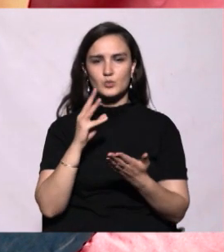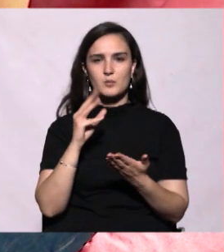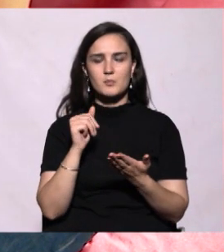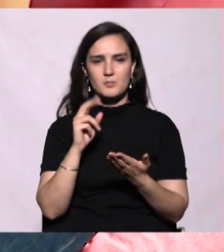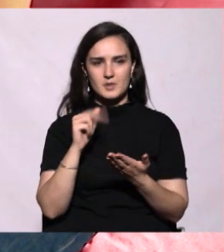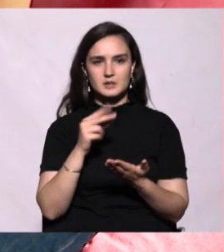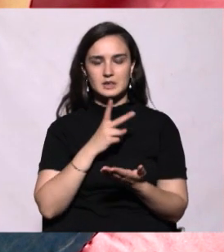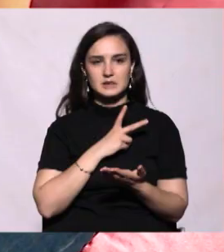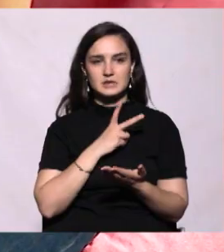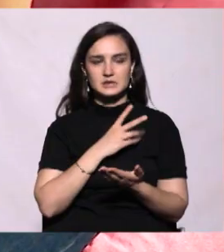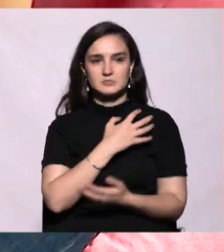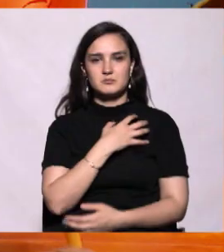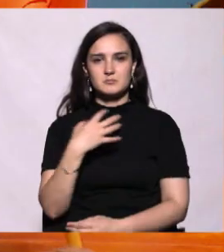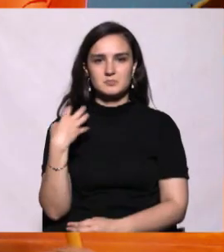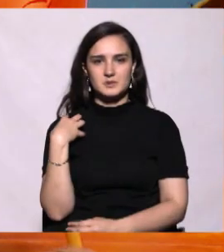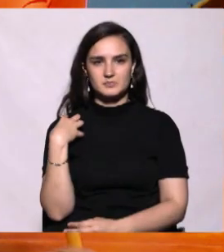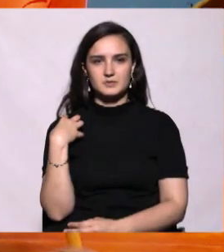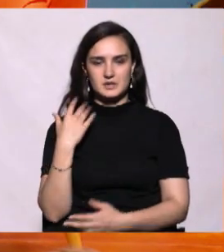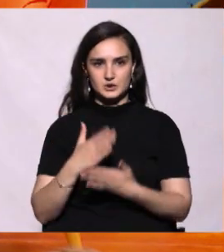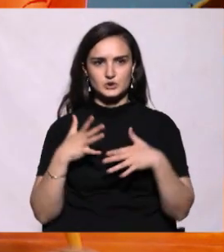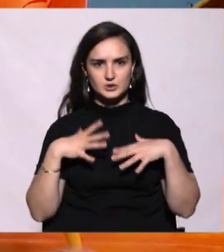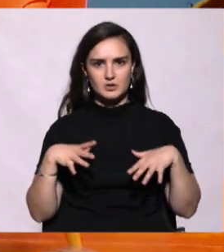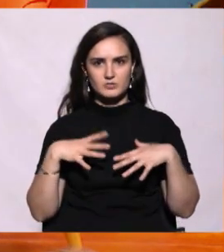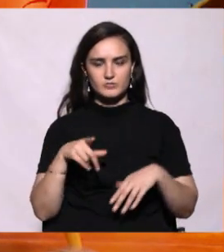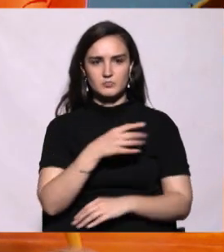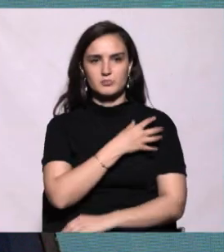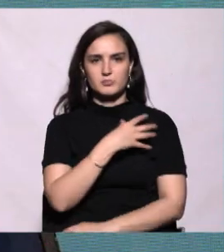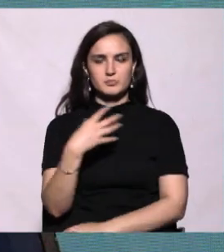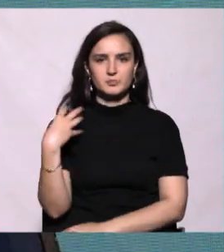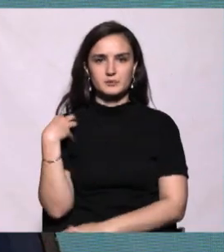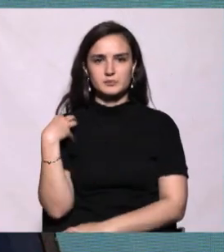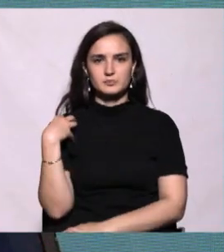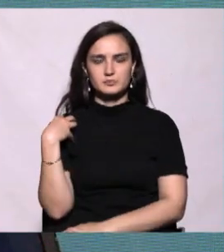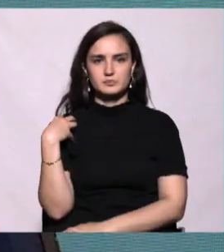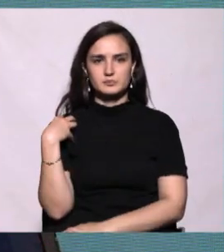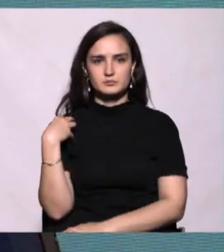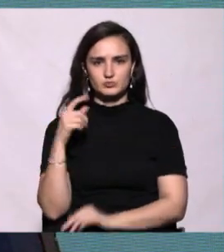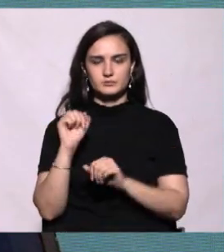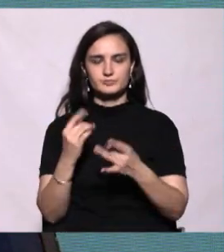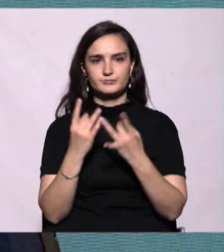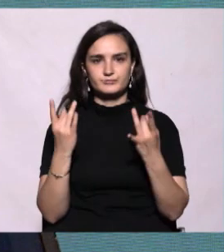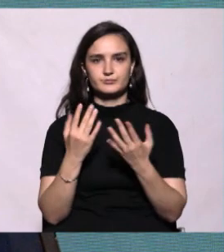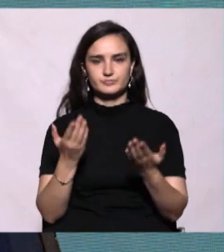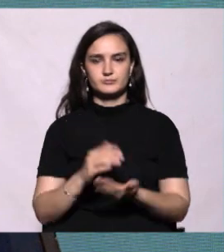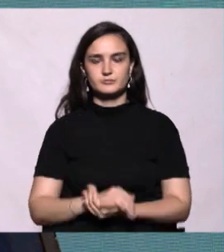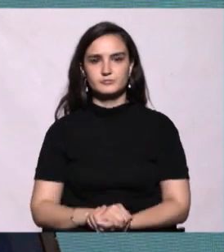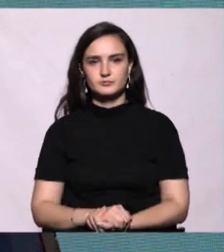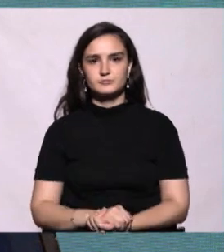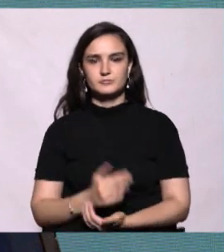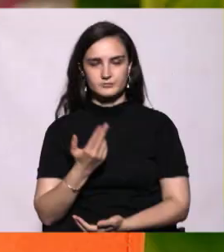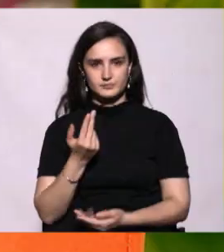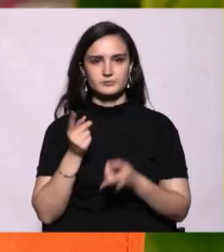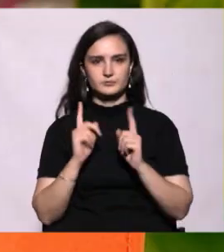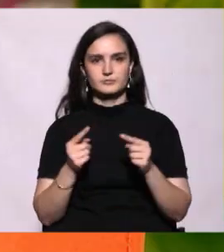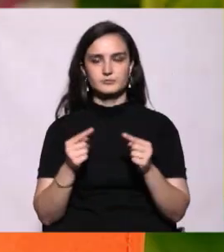a British king, are there any Georgian kings of note that you can tell me about? Oh, of course,